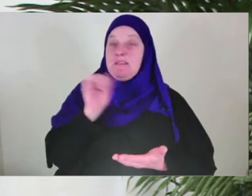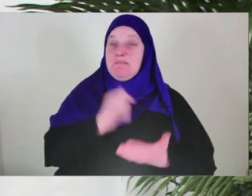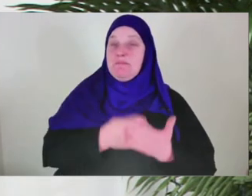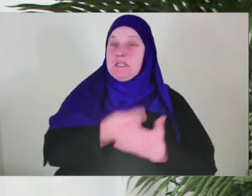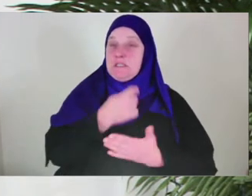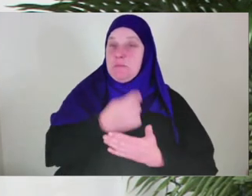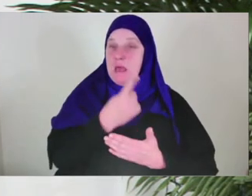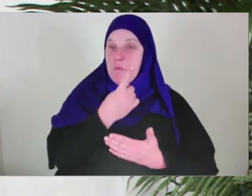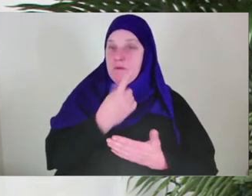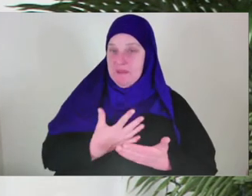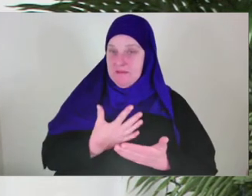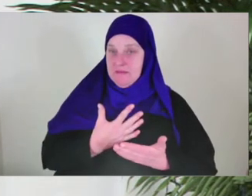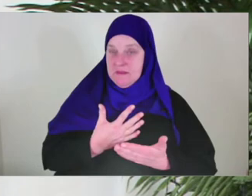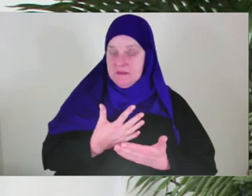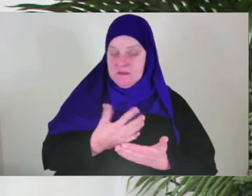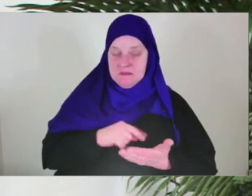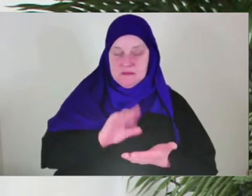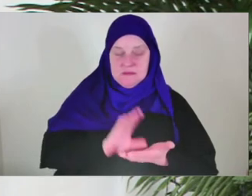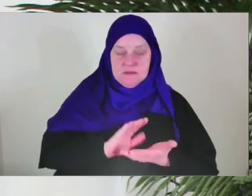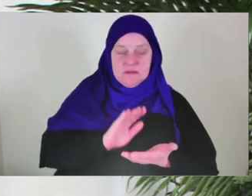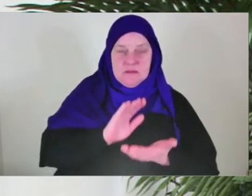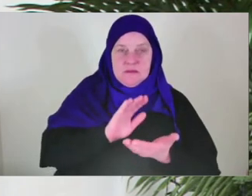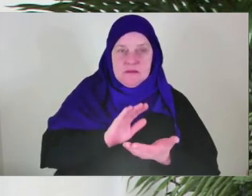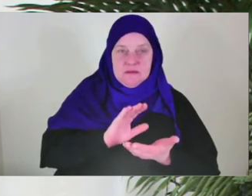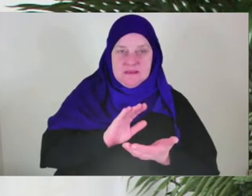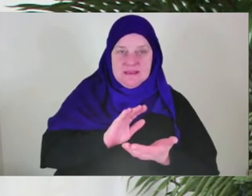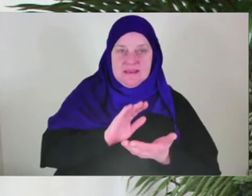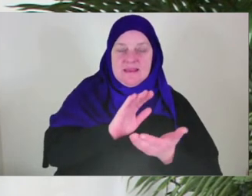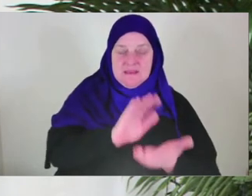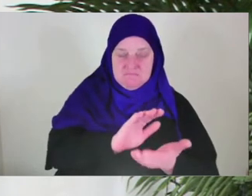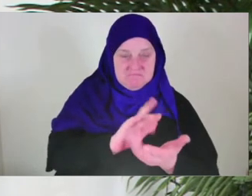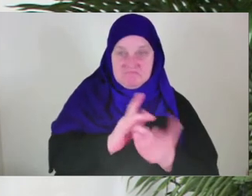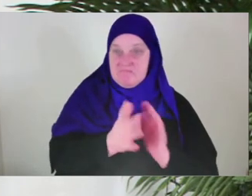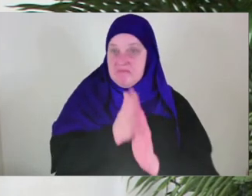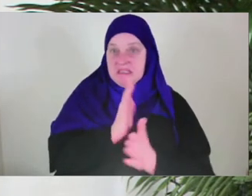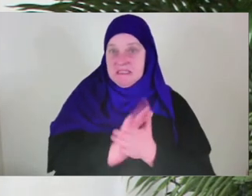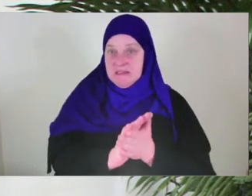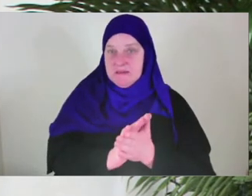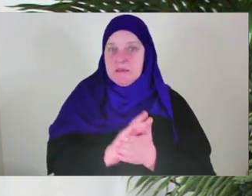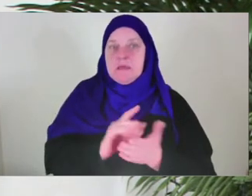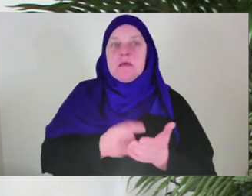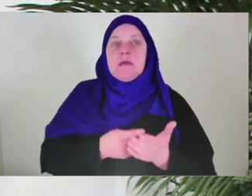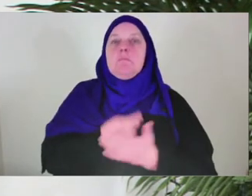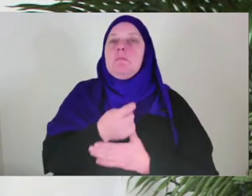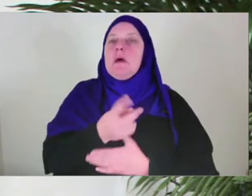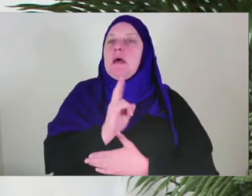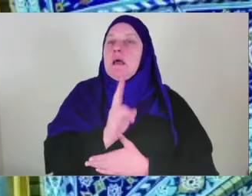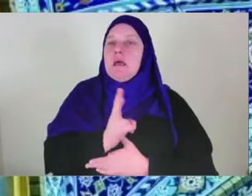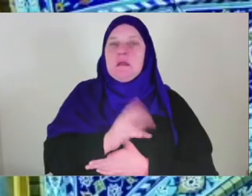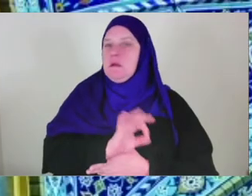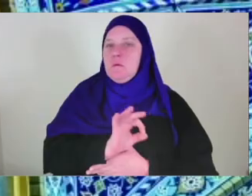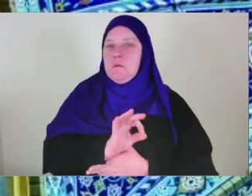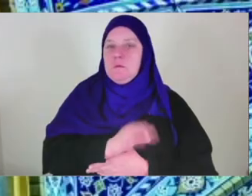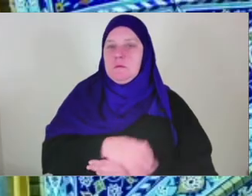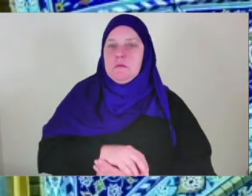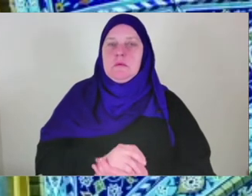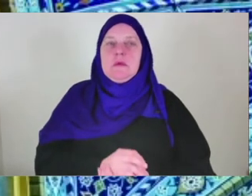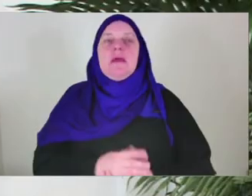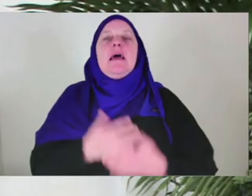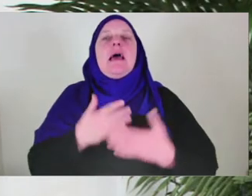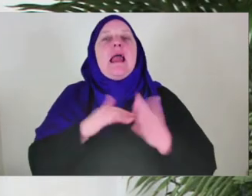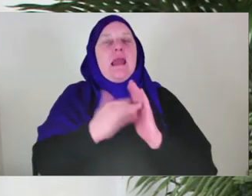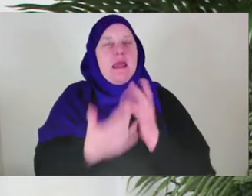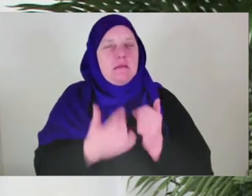yes, I want to complicate it a little bit, and I apologize in advance for the complication. Excuse me. I'm passing on to Sheikh Mohammed, don't